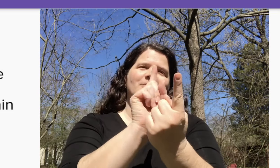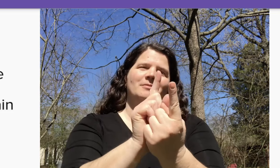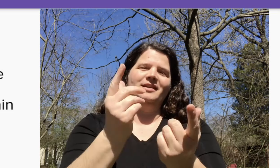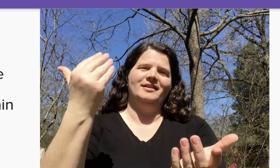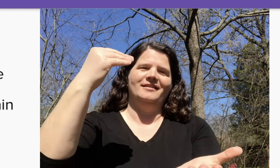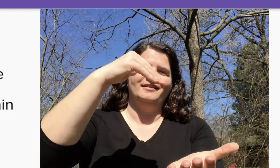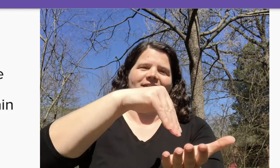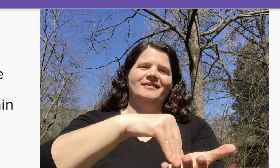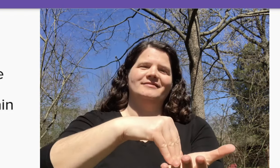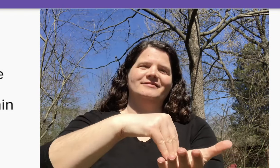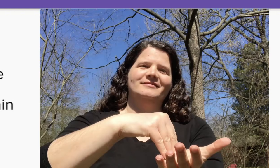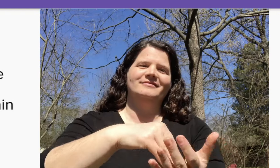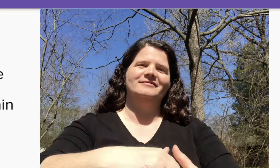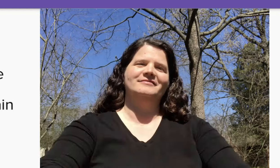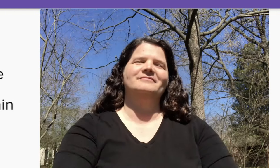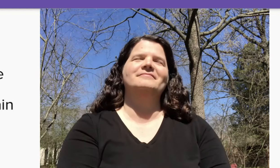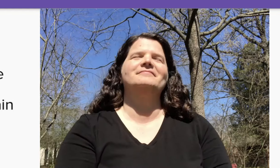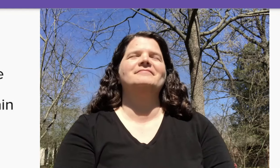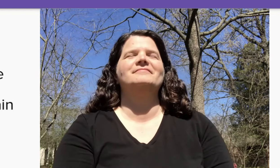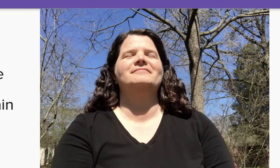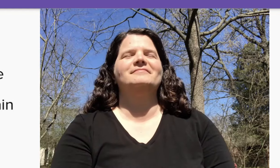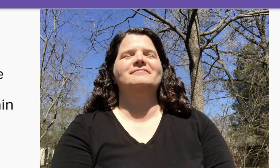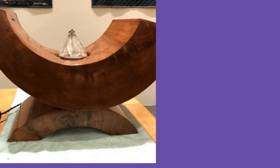love until we meet again.